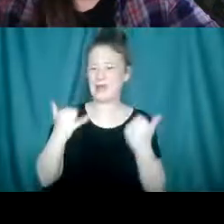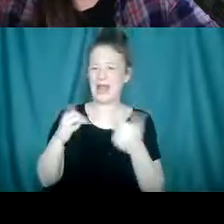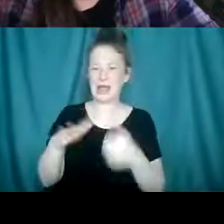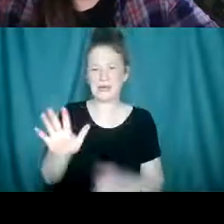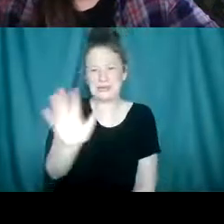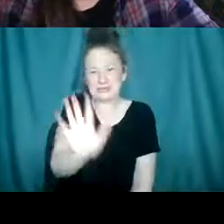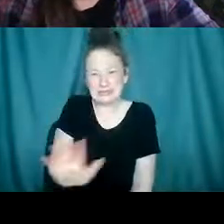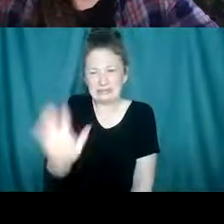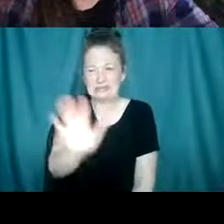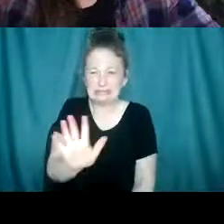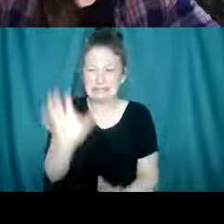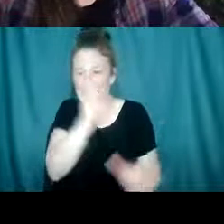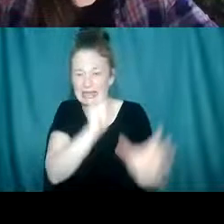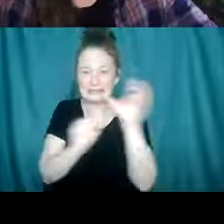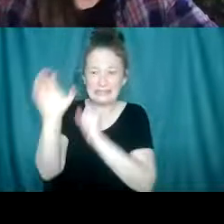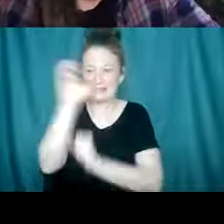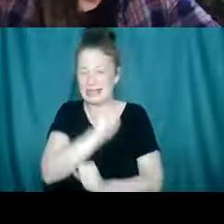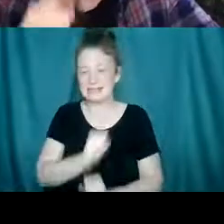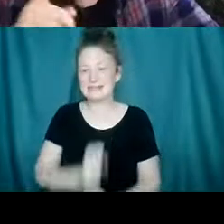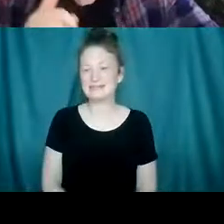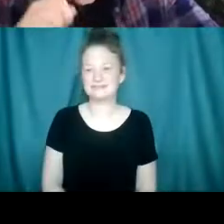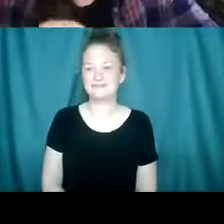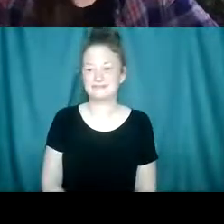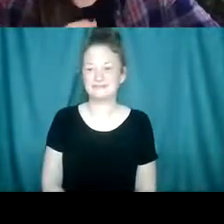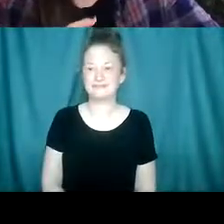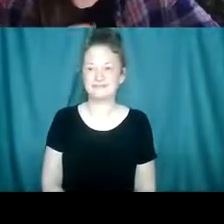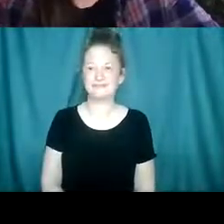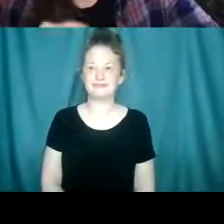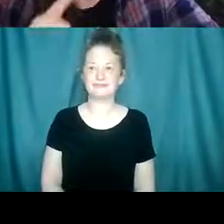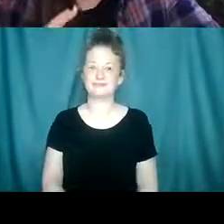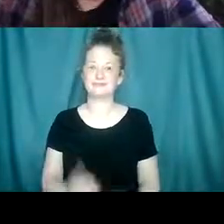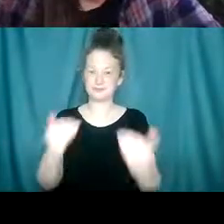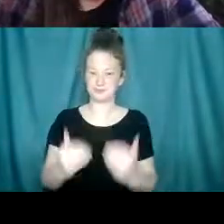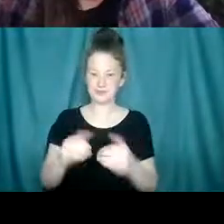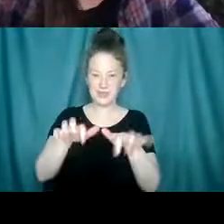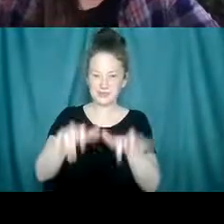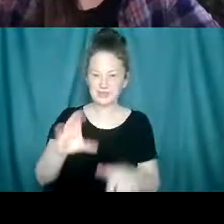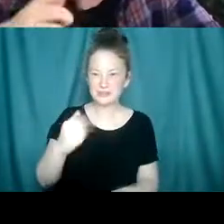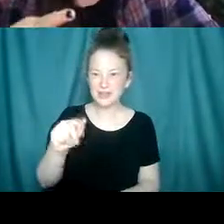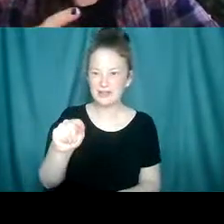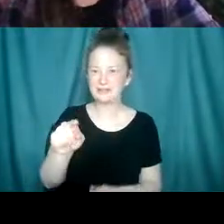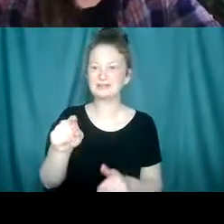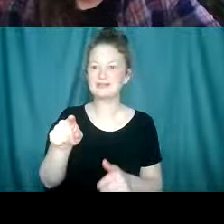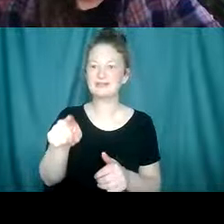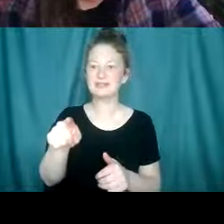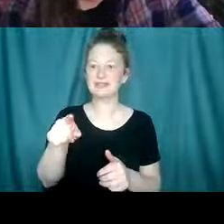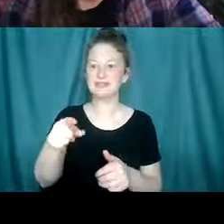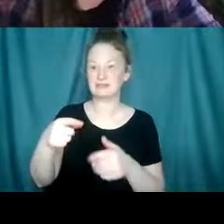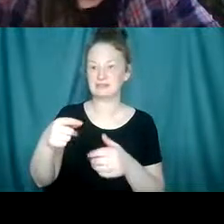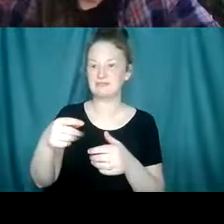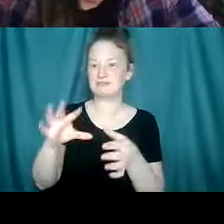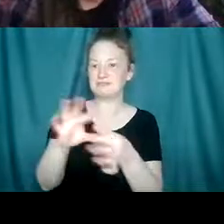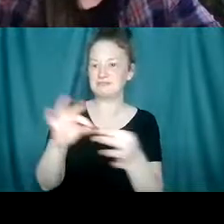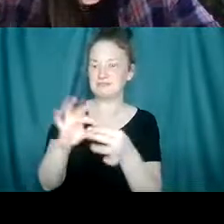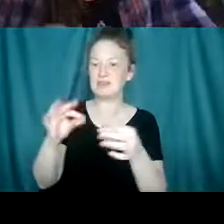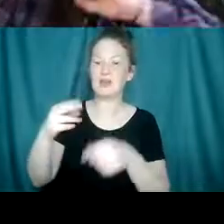conservative. Right. Cool. Sounds good. Also, Carmen in the chat just mentioned that on the Big Island in Hawaii, there are